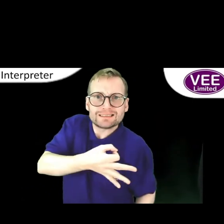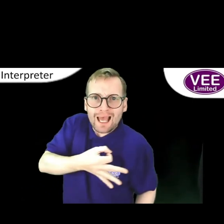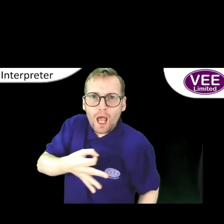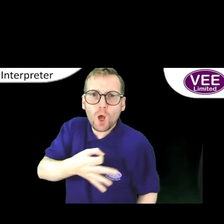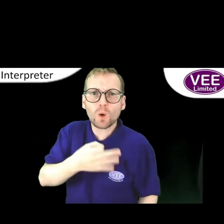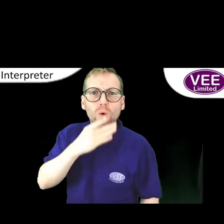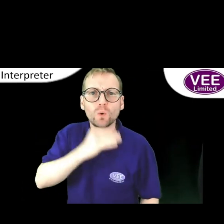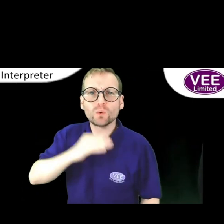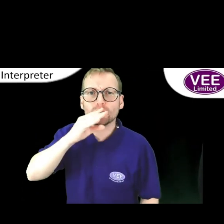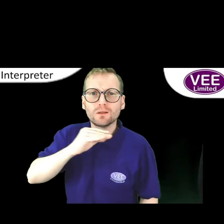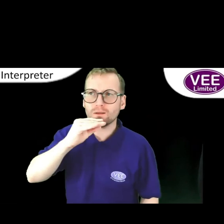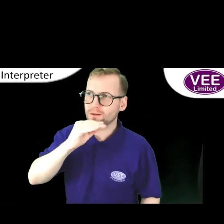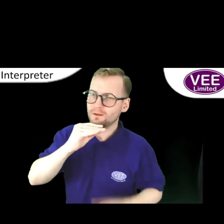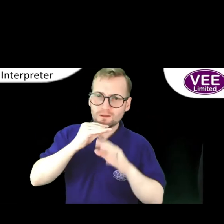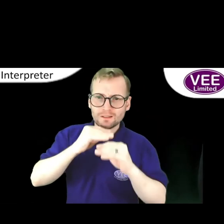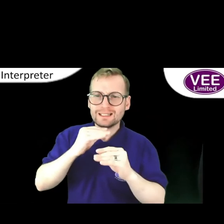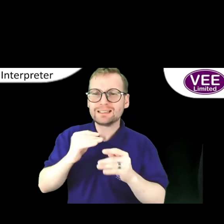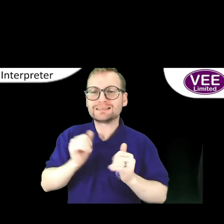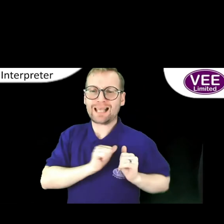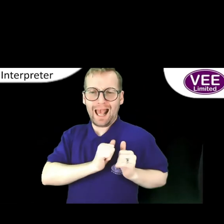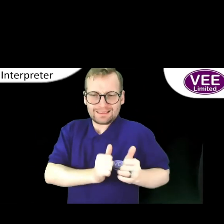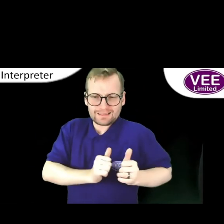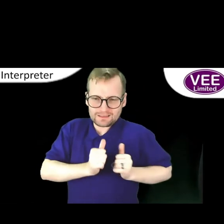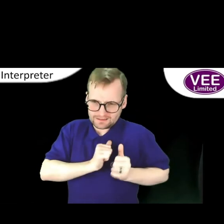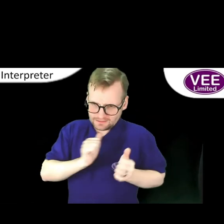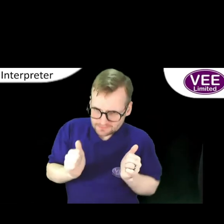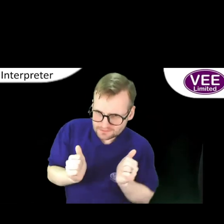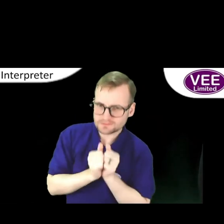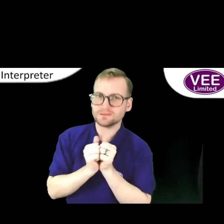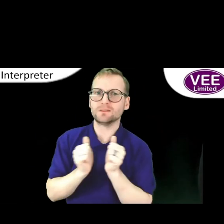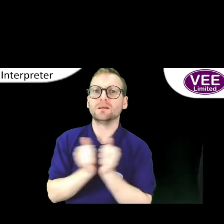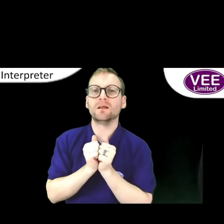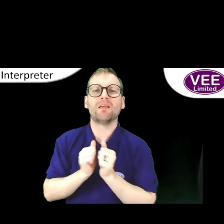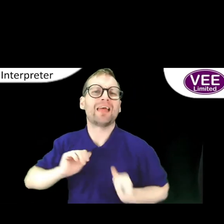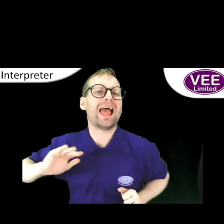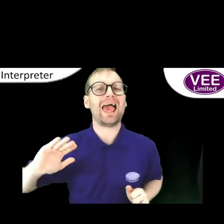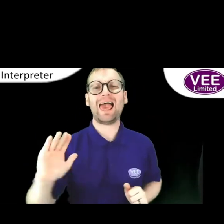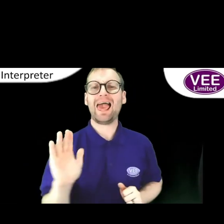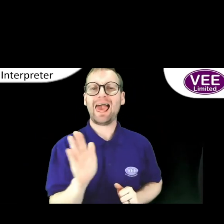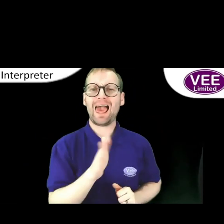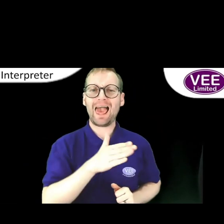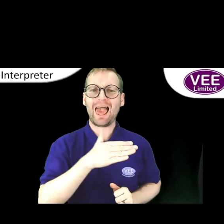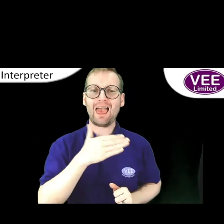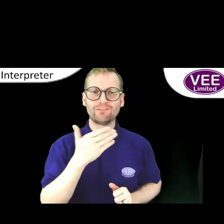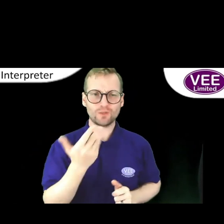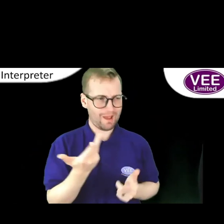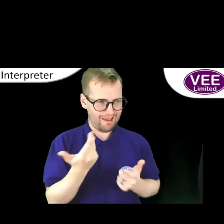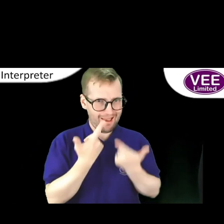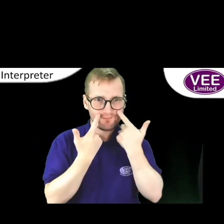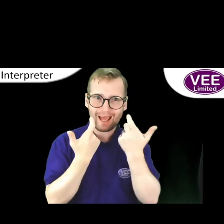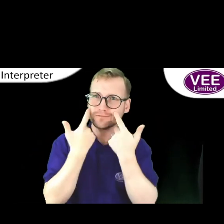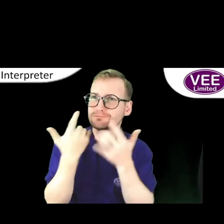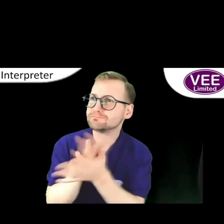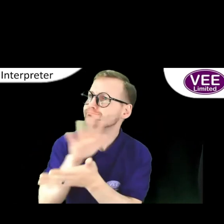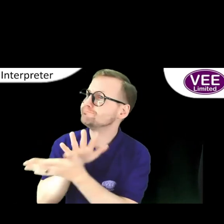it's kindness and it's decency that everywhere I found. But